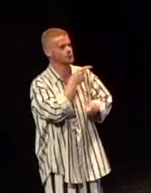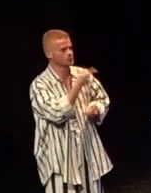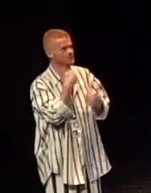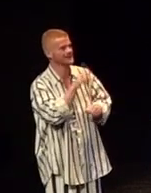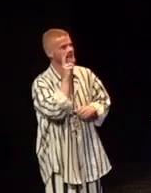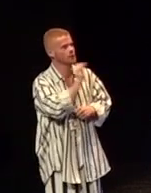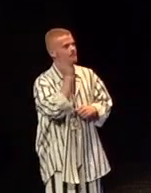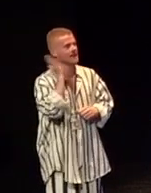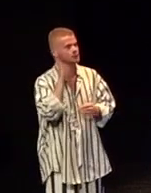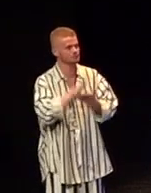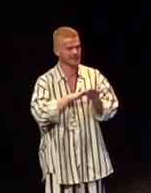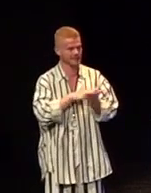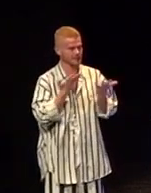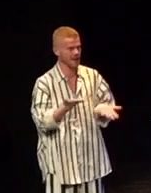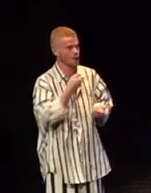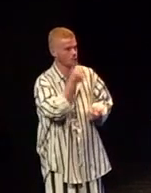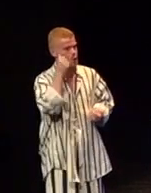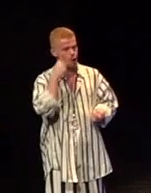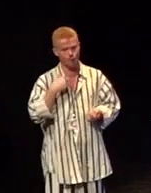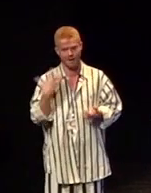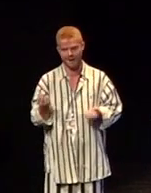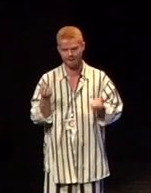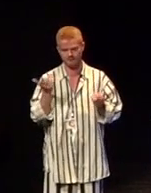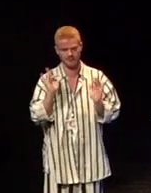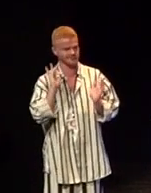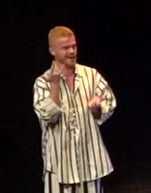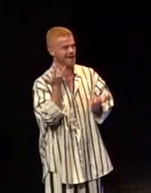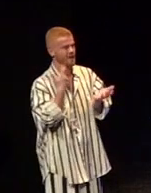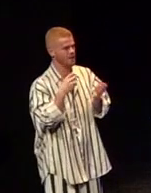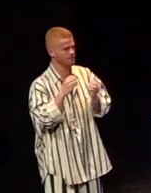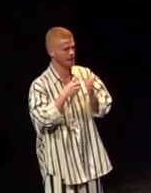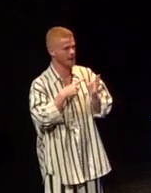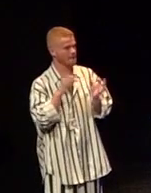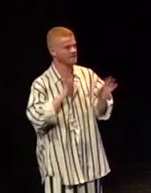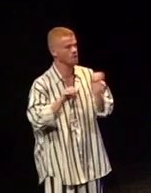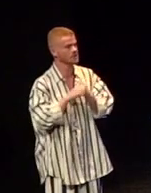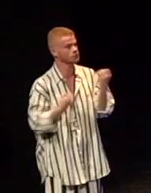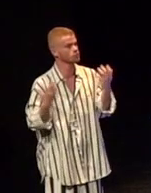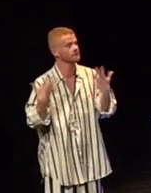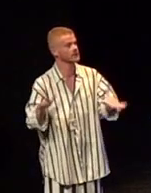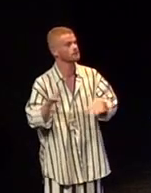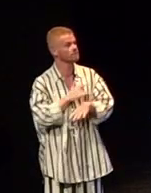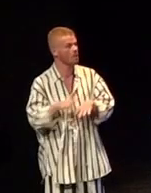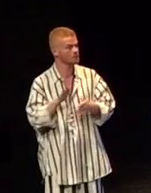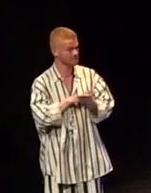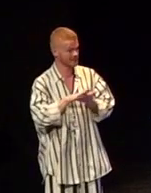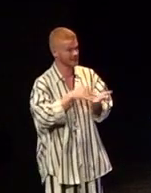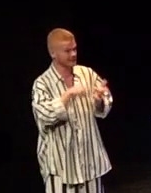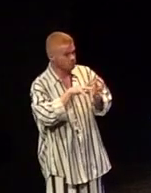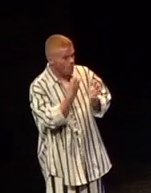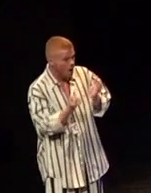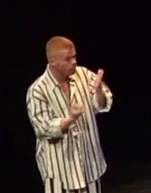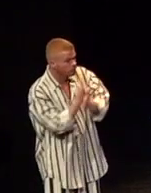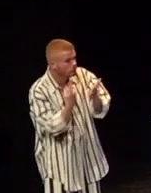you've been doing. And it's nice to finally meet you as well, because I've kind of heard about you, the work that's been happening. Because we have 10 people